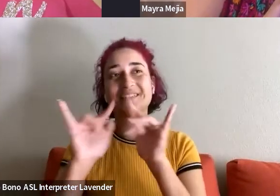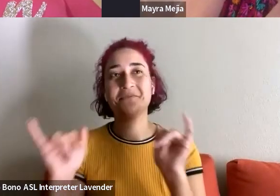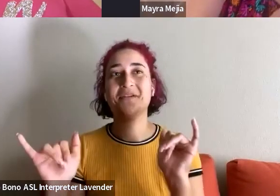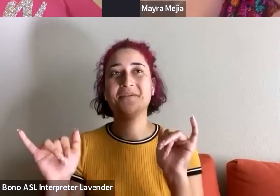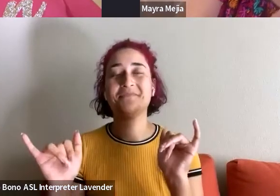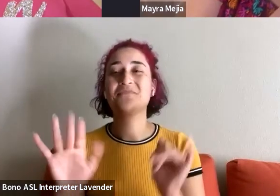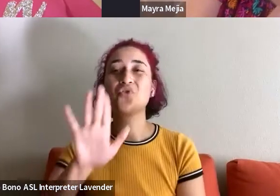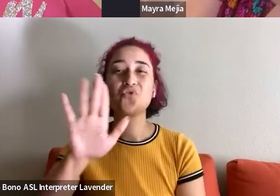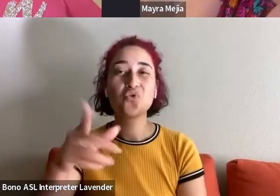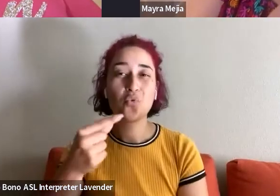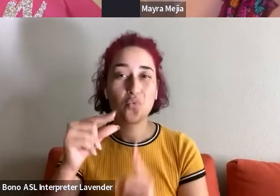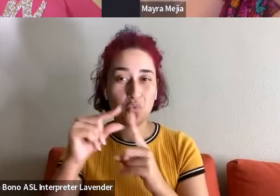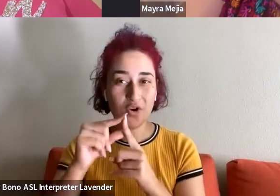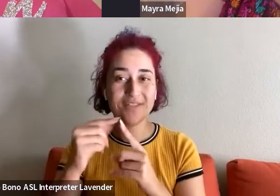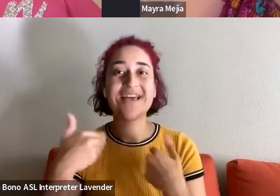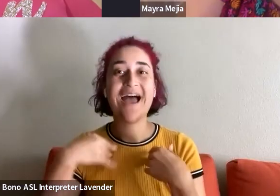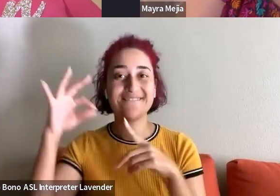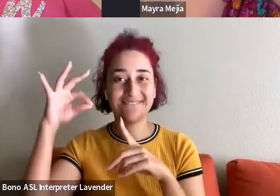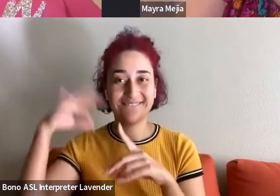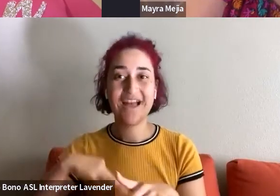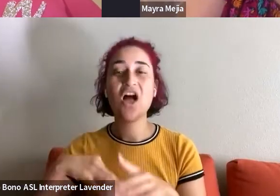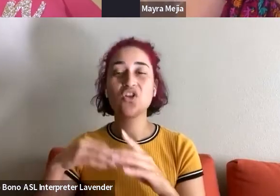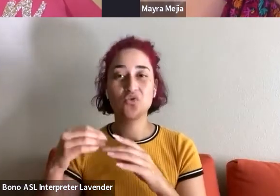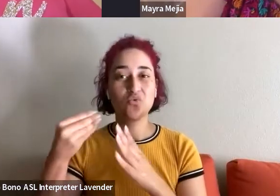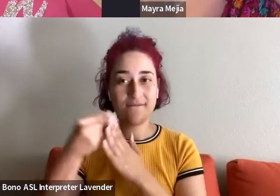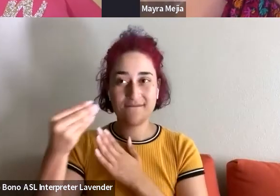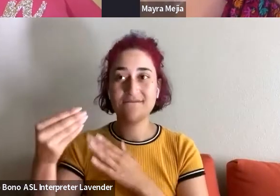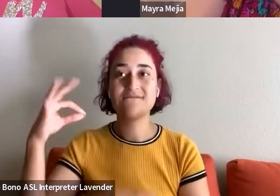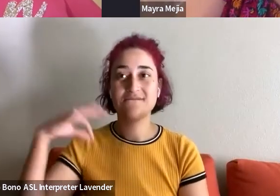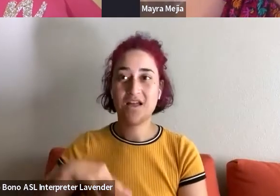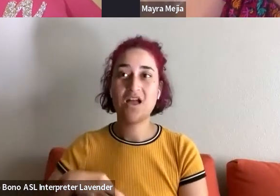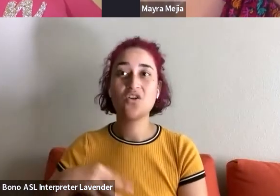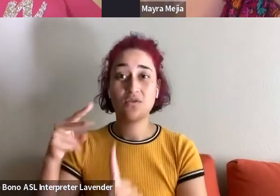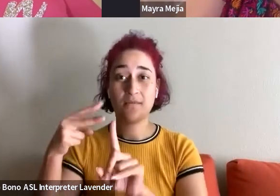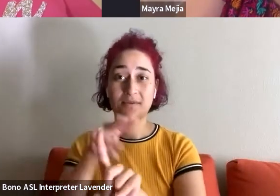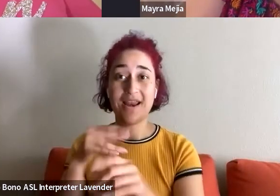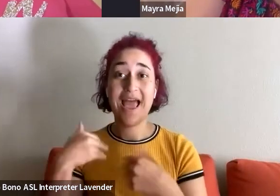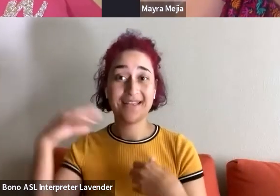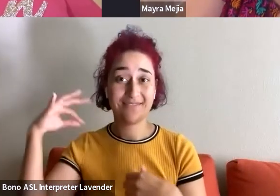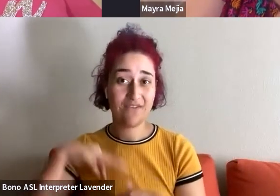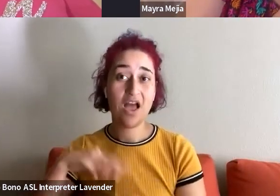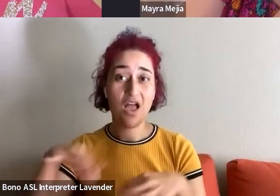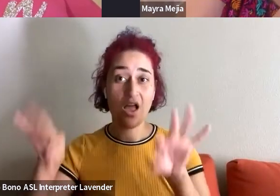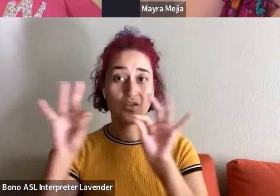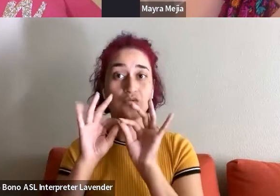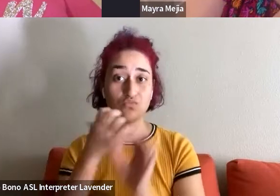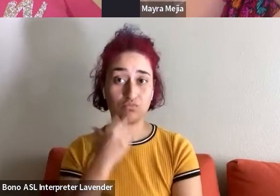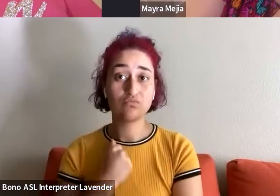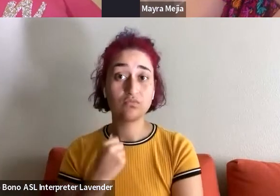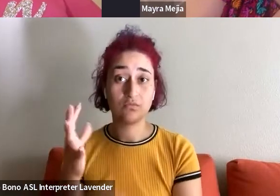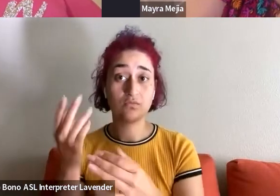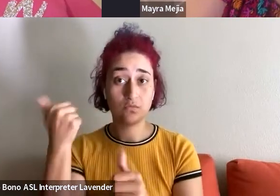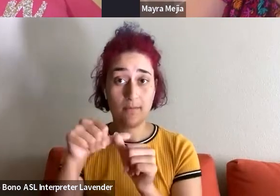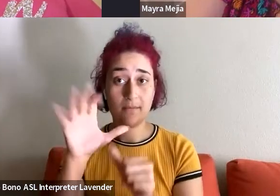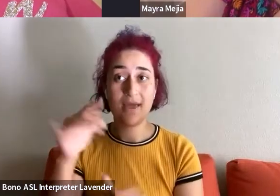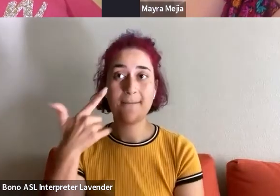your words have value, your opinion and your viewpoint have value. Just remember that. So because it's easy